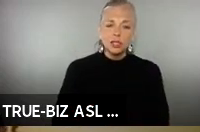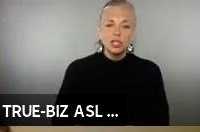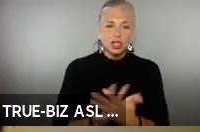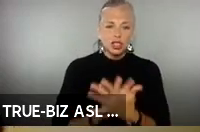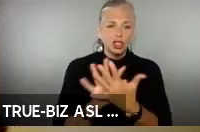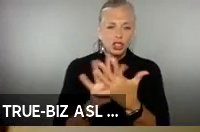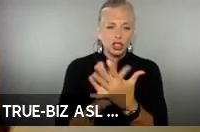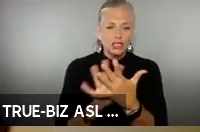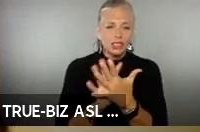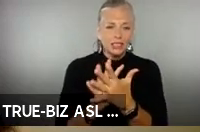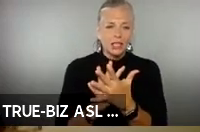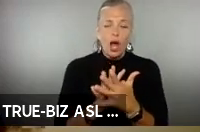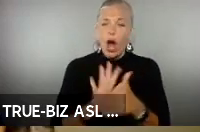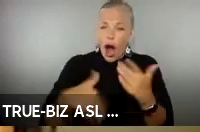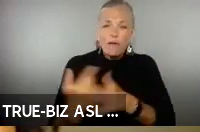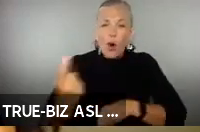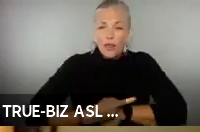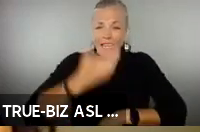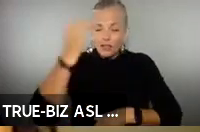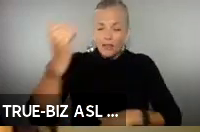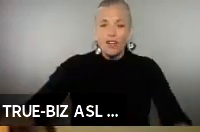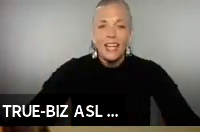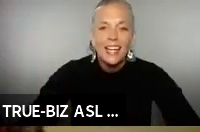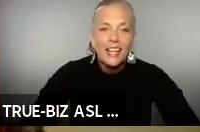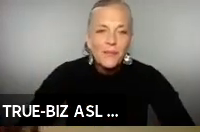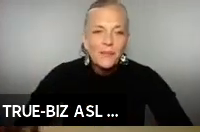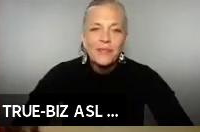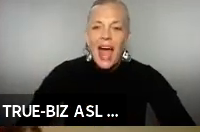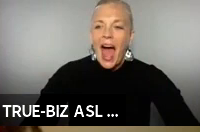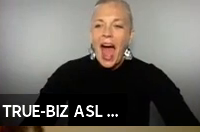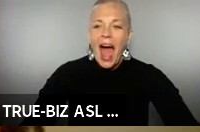All the days to forget it. Well, I said, how's life?